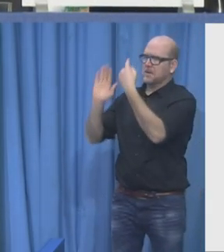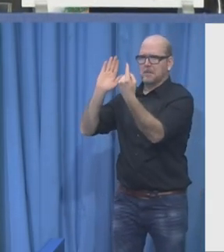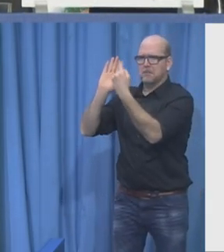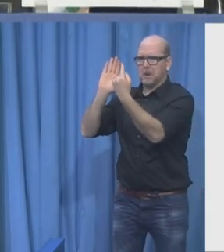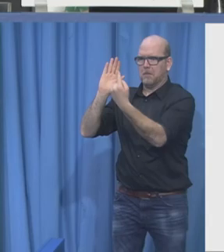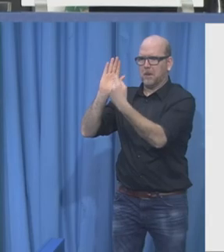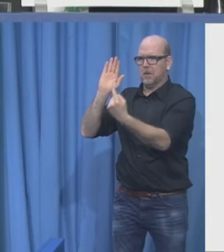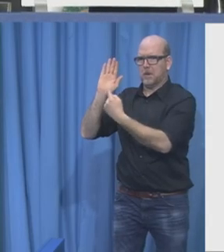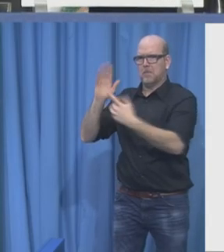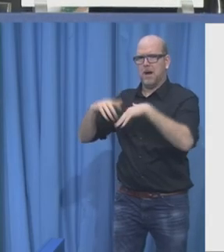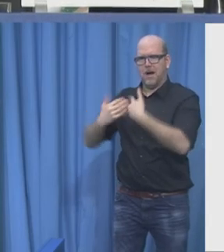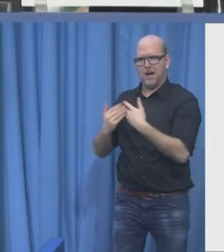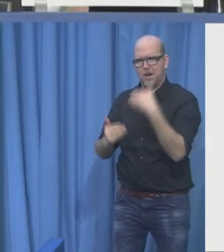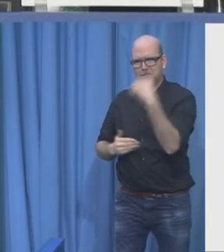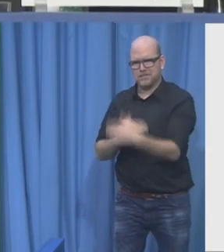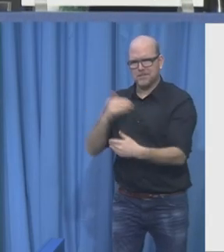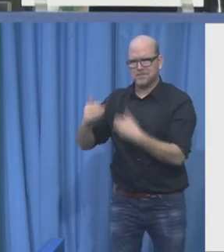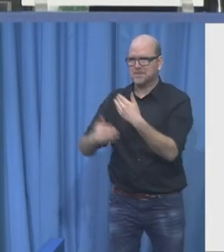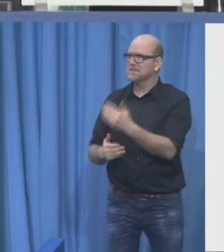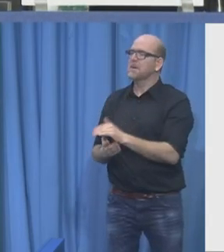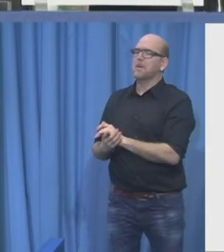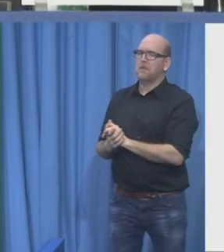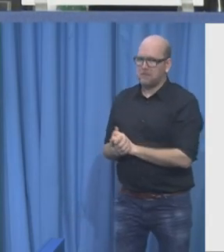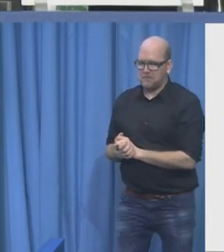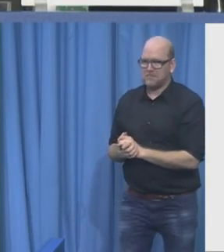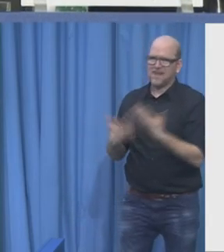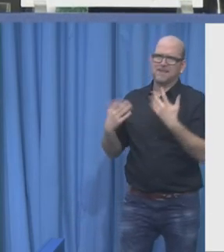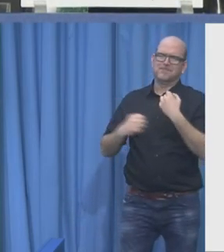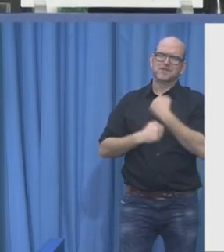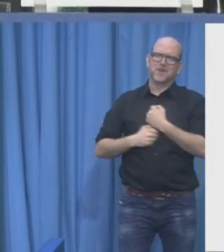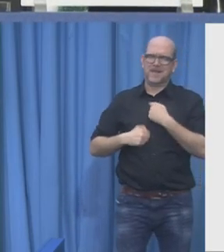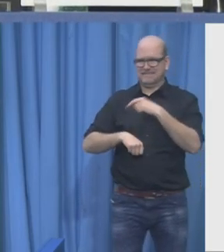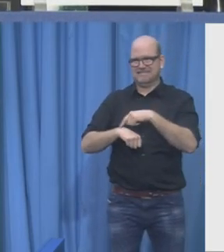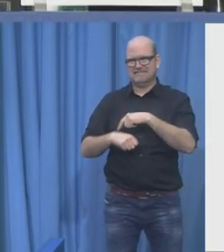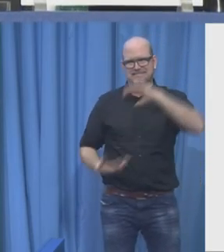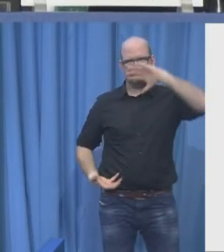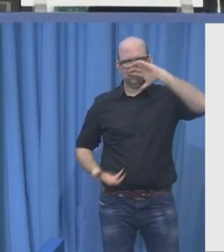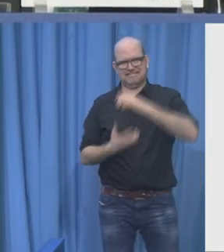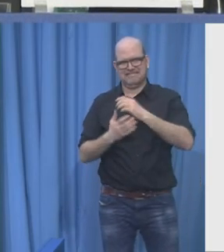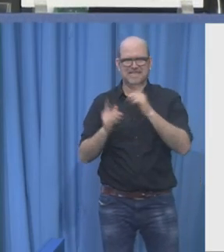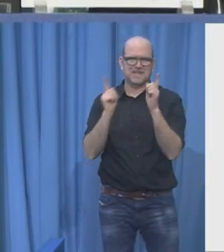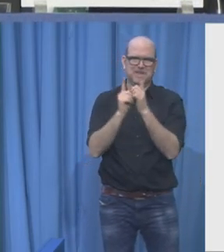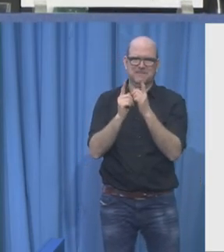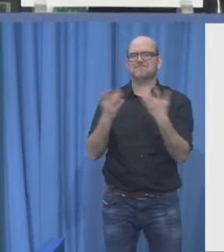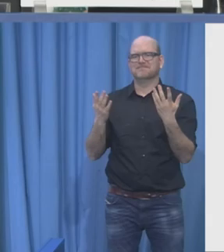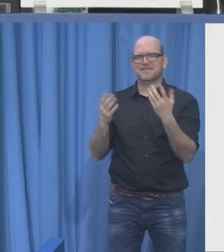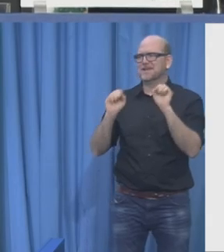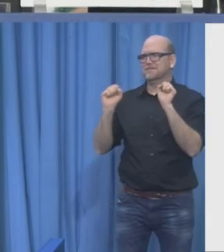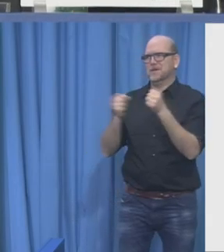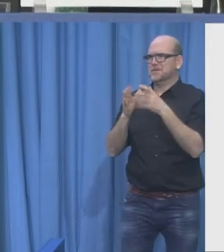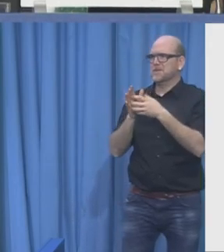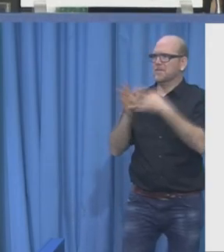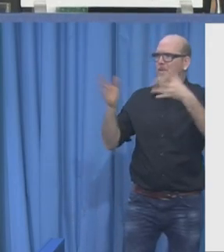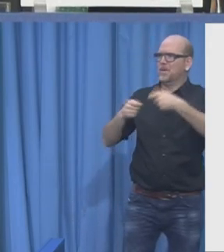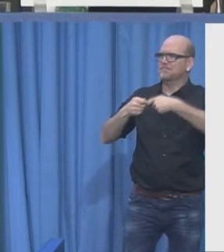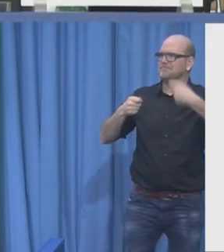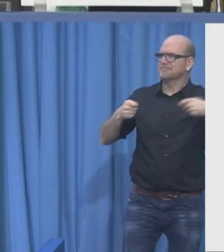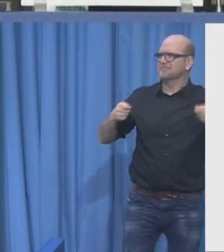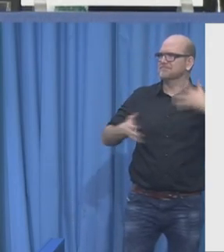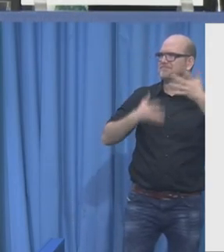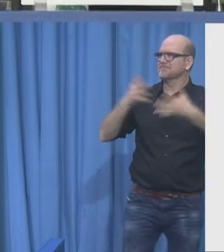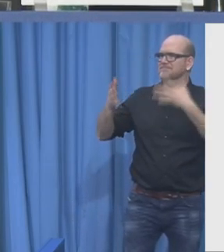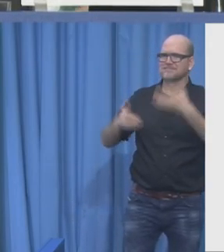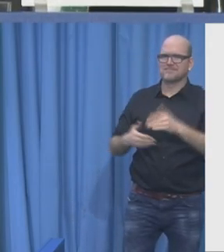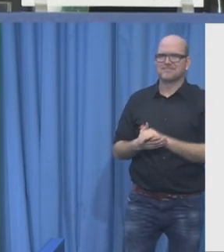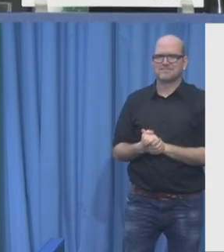are related to. Unfortunately, we are running over time, so I can't. Sorry? Yeah, well, we have to ask it later. Sorry,